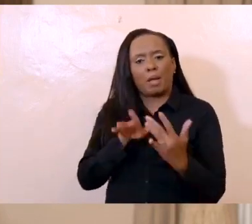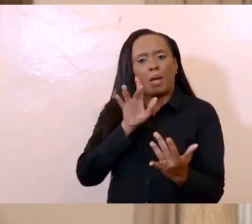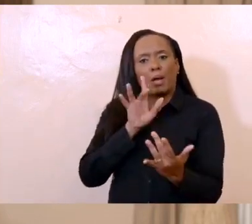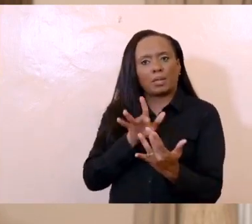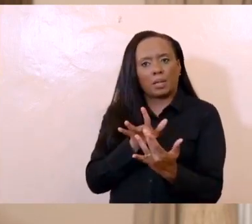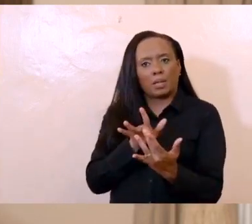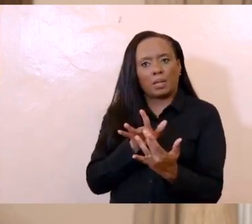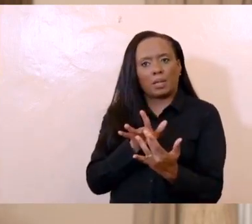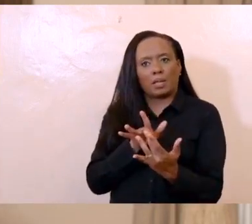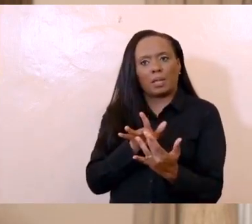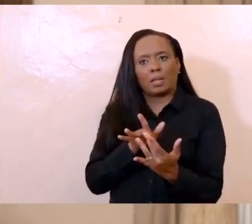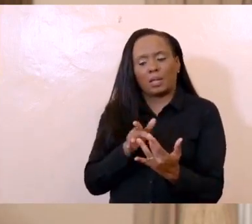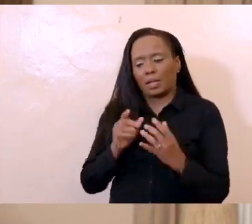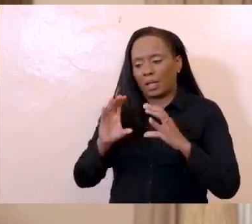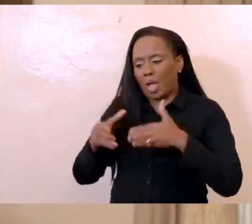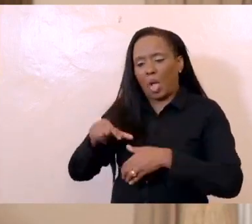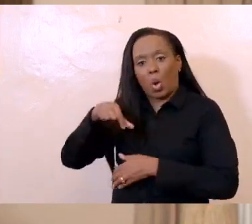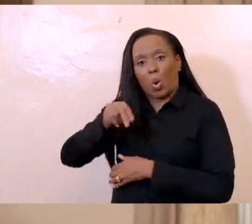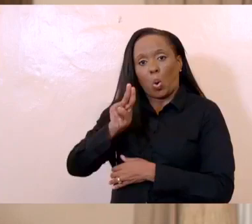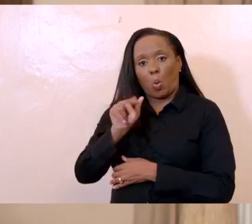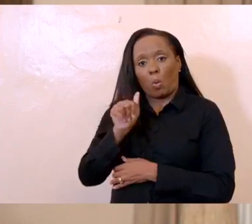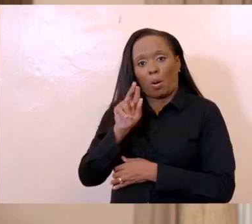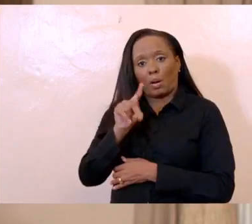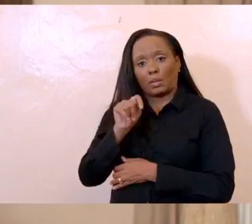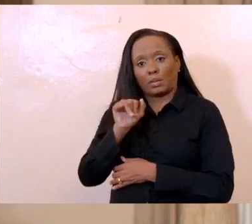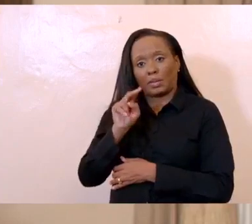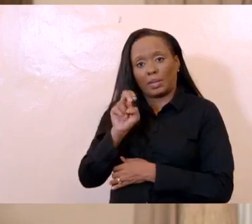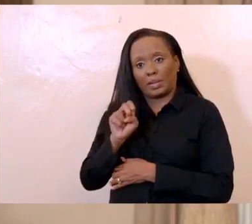and tested for COVID.